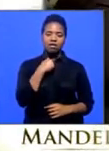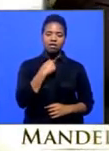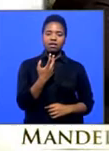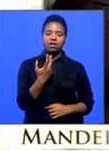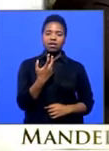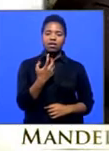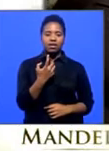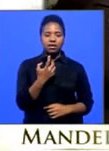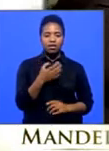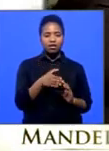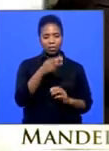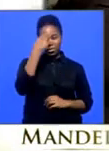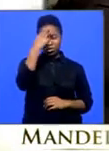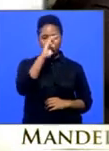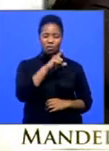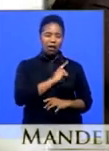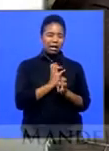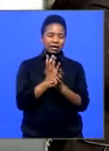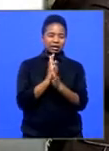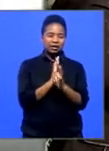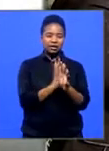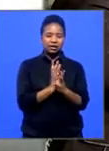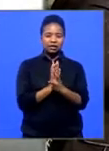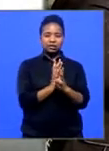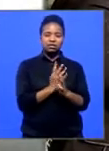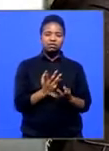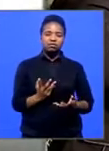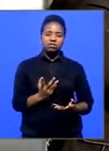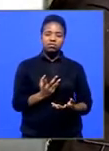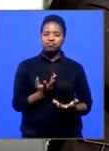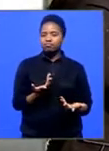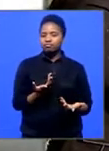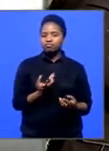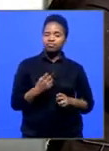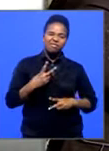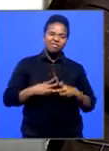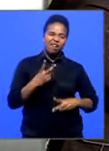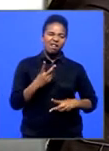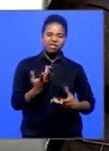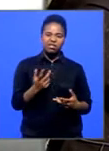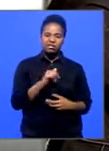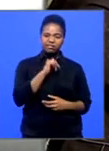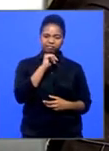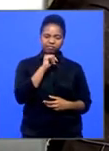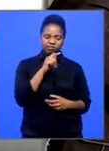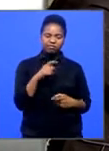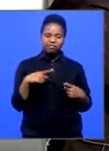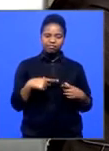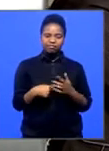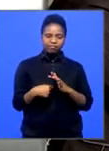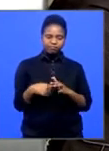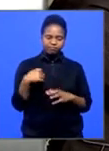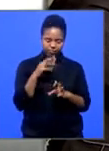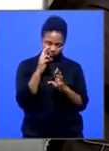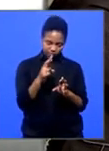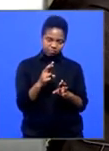wasn't advised that we should go to Pretoria at such a time, so yeah, we just figured let's just come here and show our